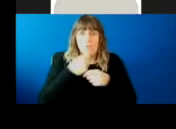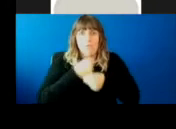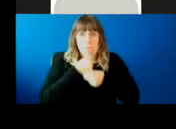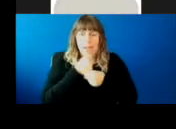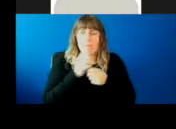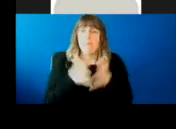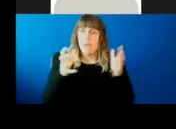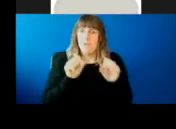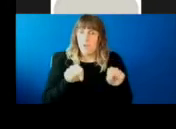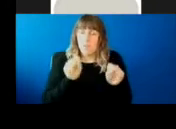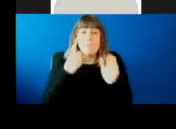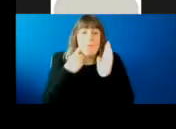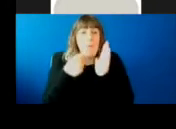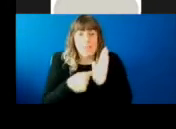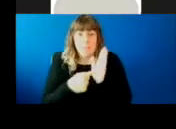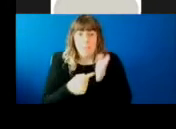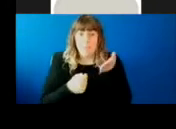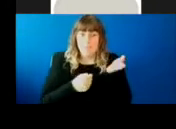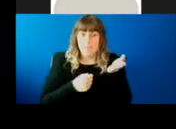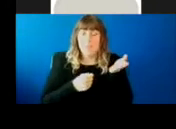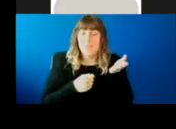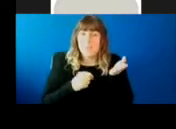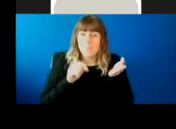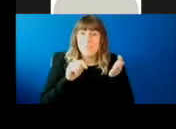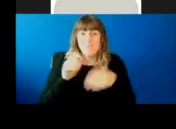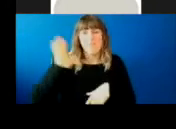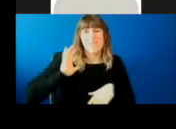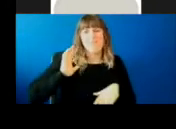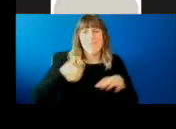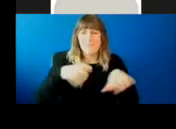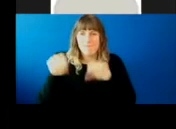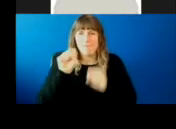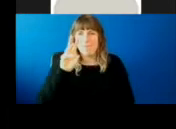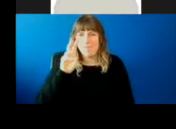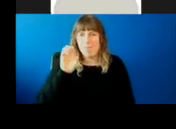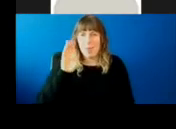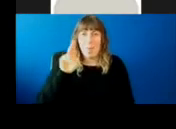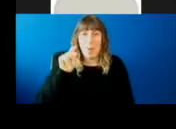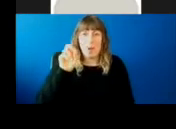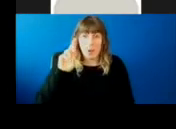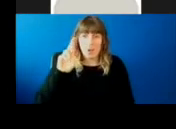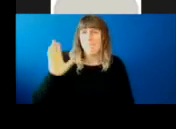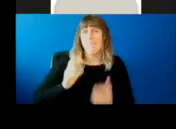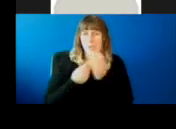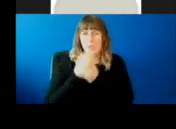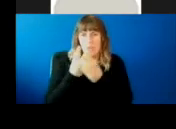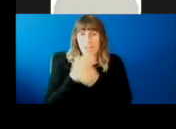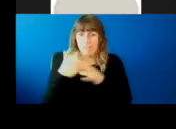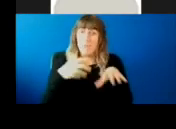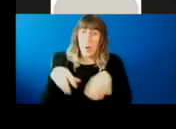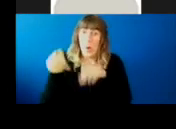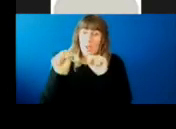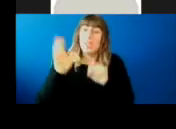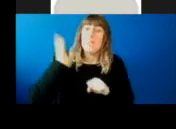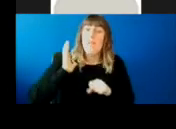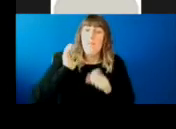I used an example here from a webinar I did a little earlier in the spring. It started out as a